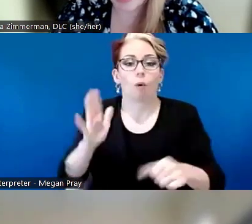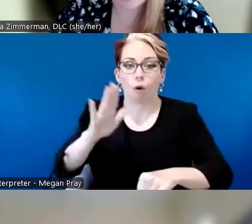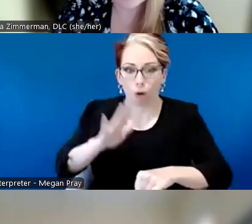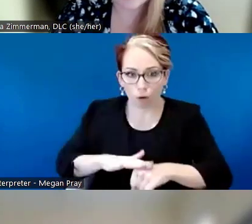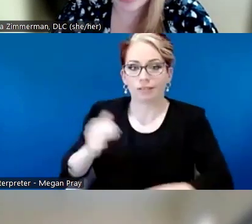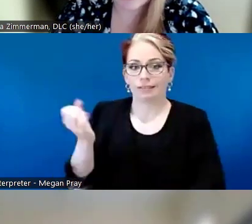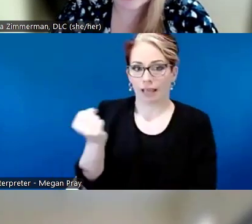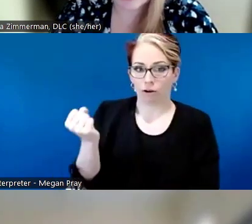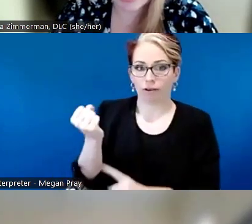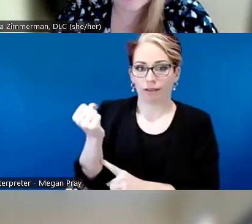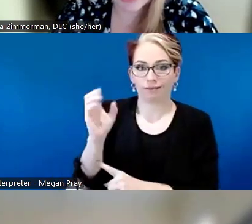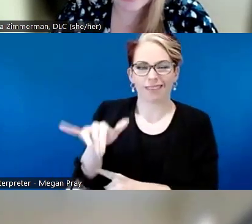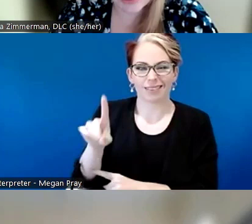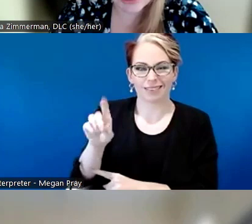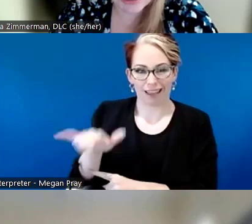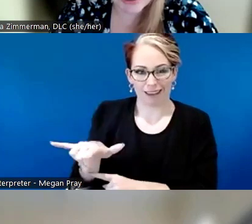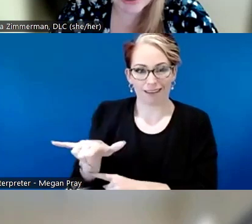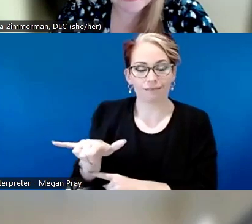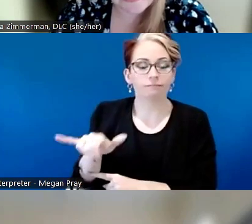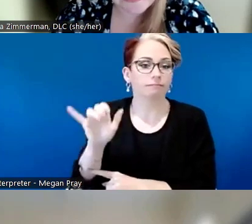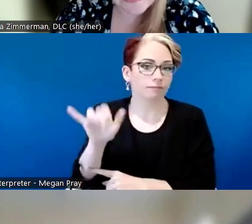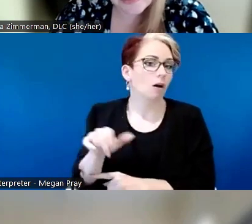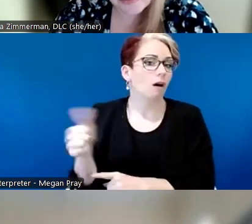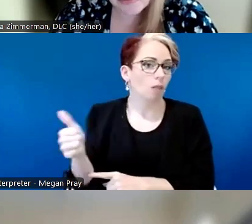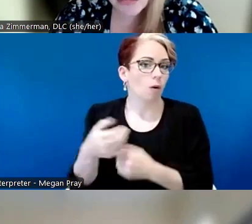So that's also an opportunity for you to register.